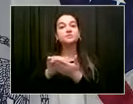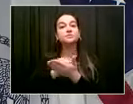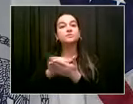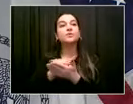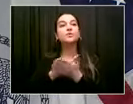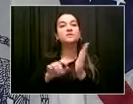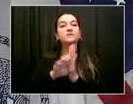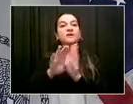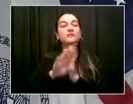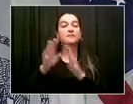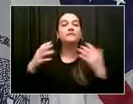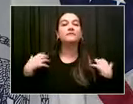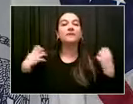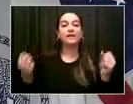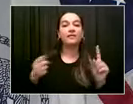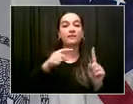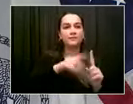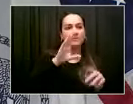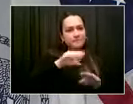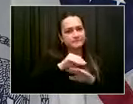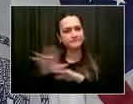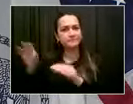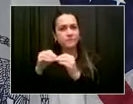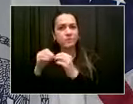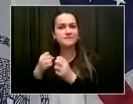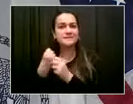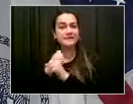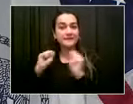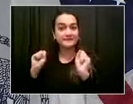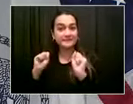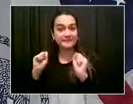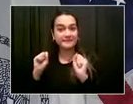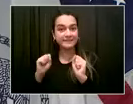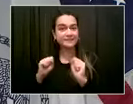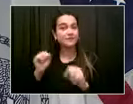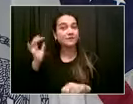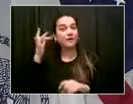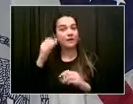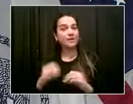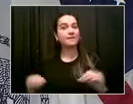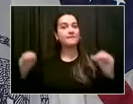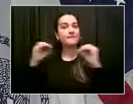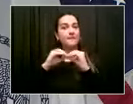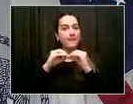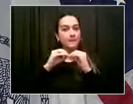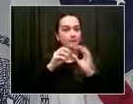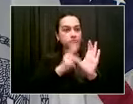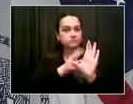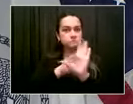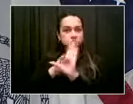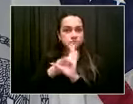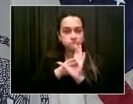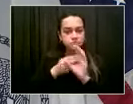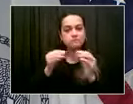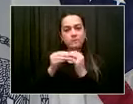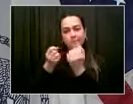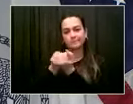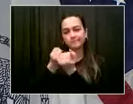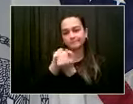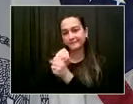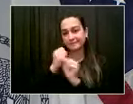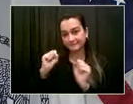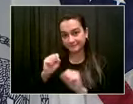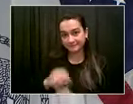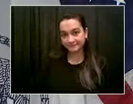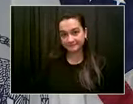keep everyone safe. So the recovery is happening, we can see it. Subway ridership going up, bus ridership going up, it's going to have an